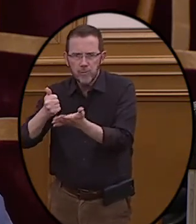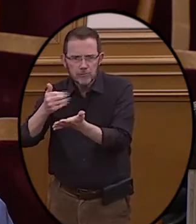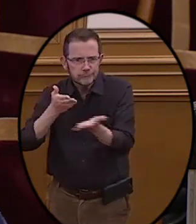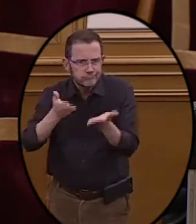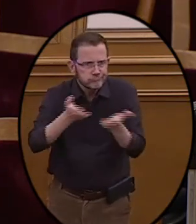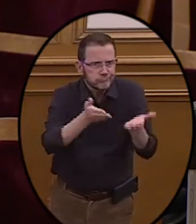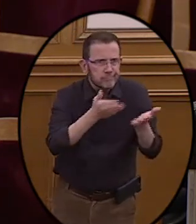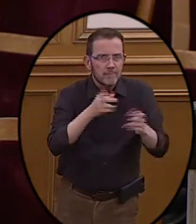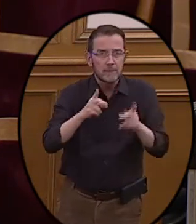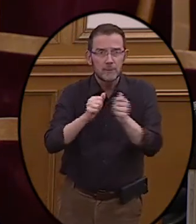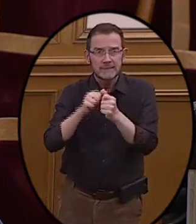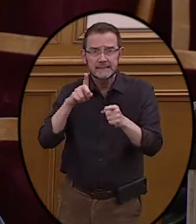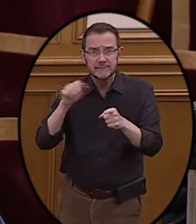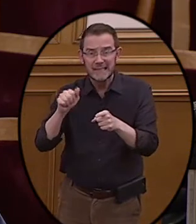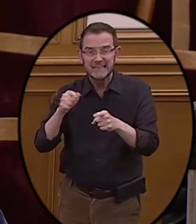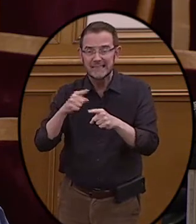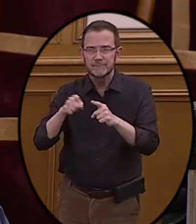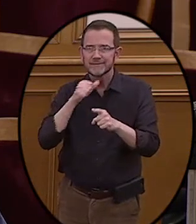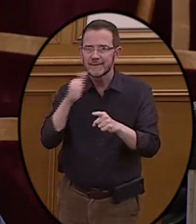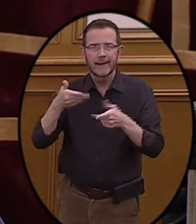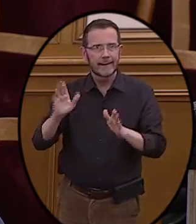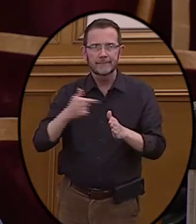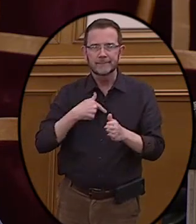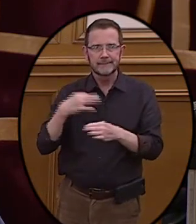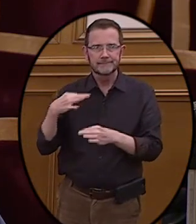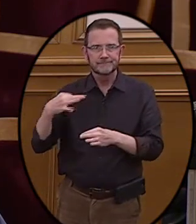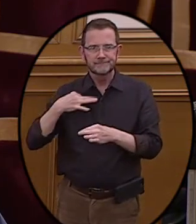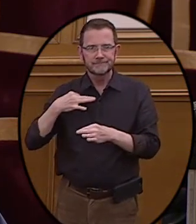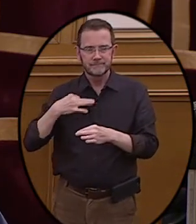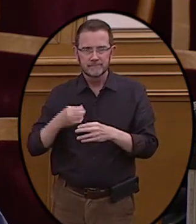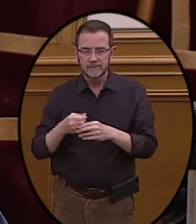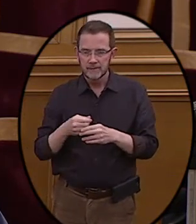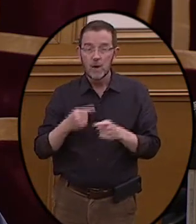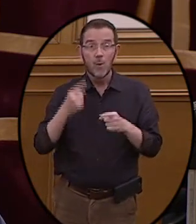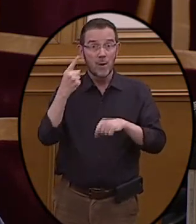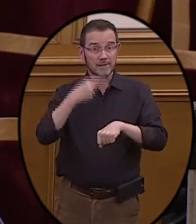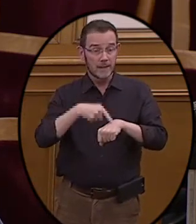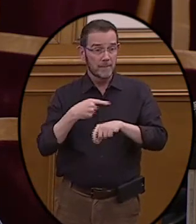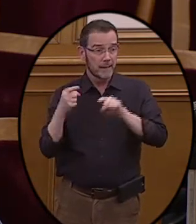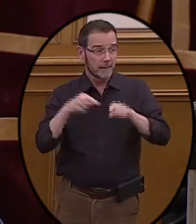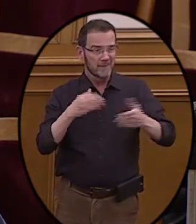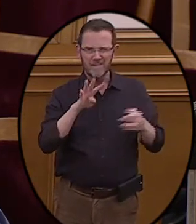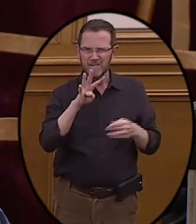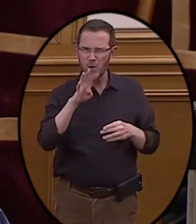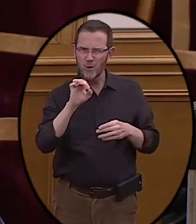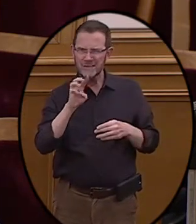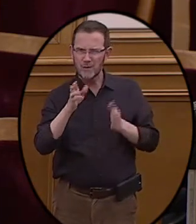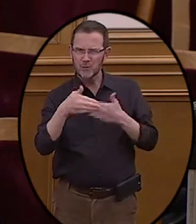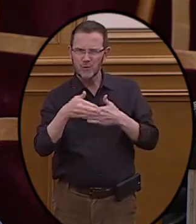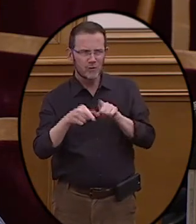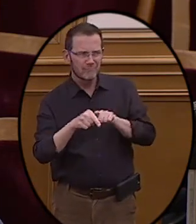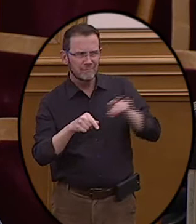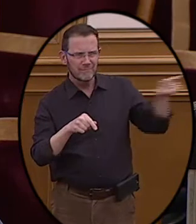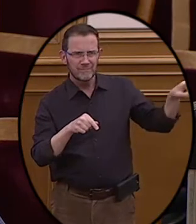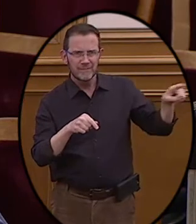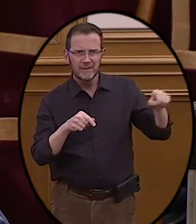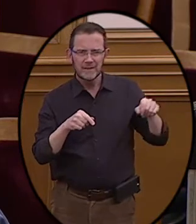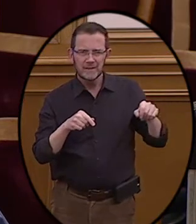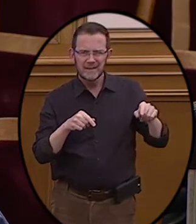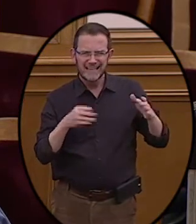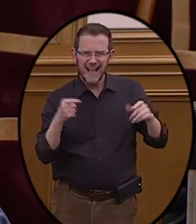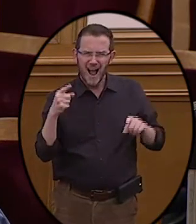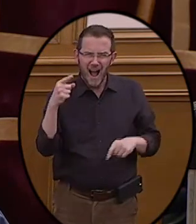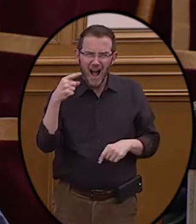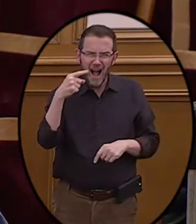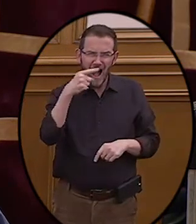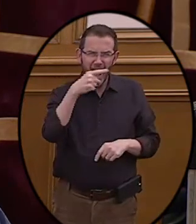in room 416 down the hall, and a sheriff told me that I was a fire hazard and began harassing me for laying down in the farthest back corner,